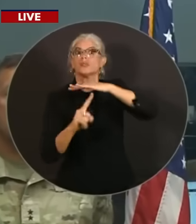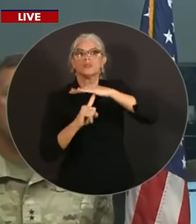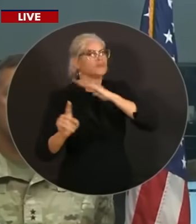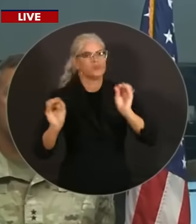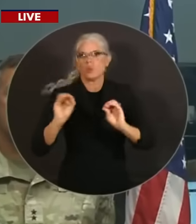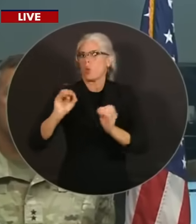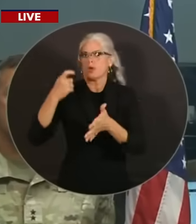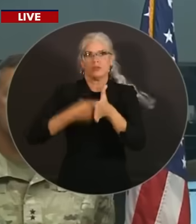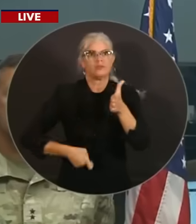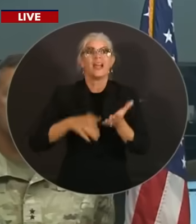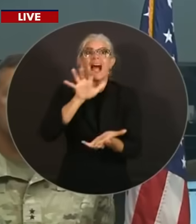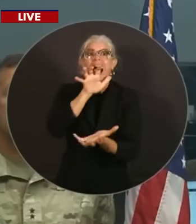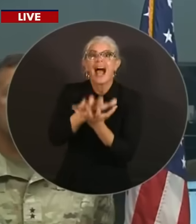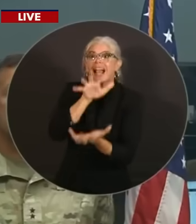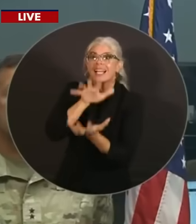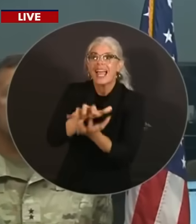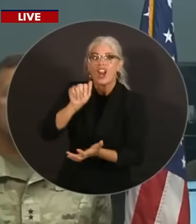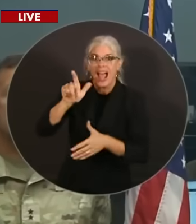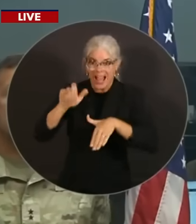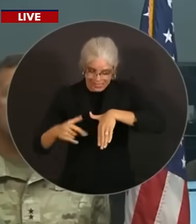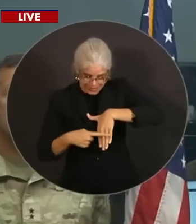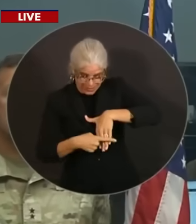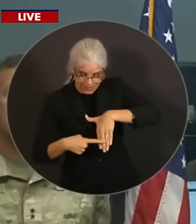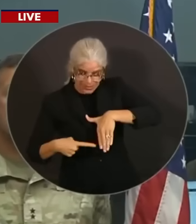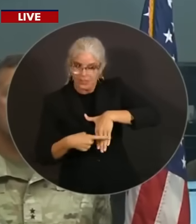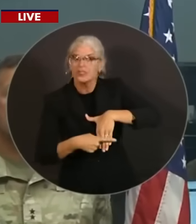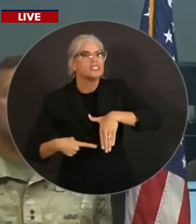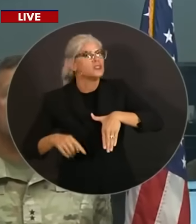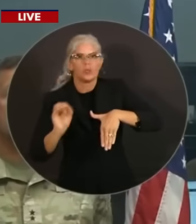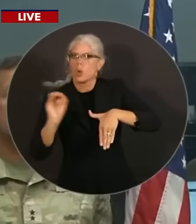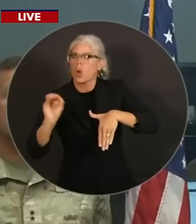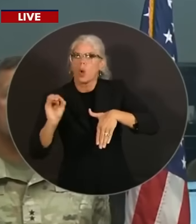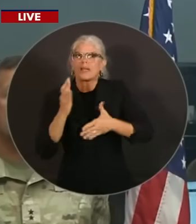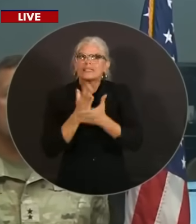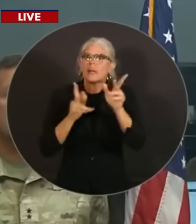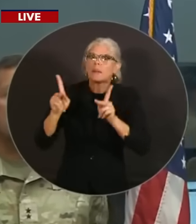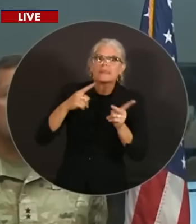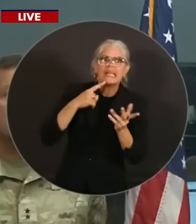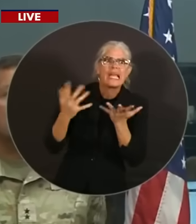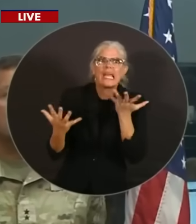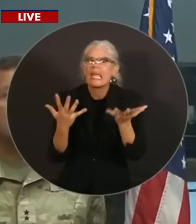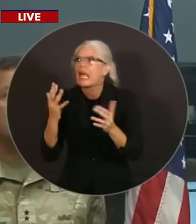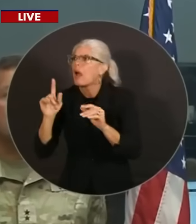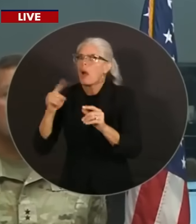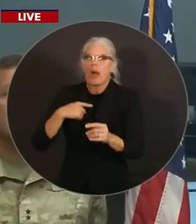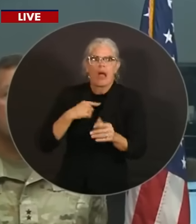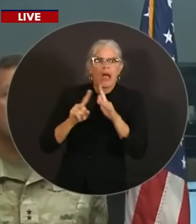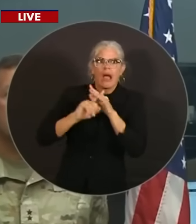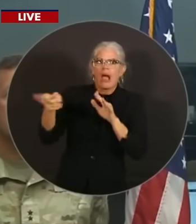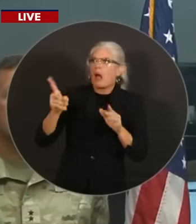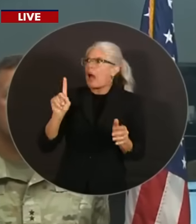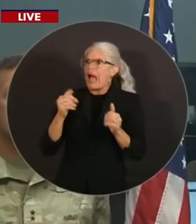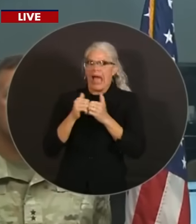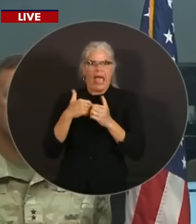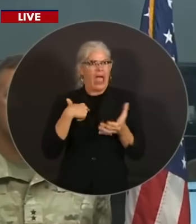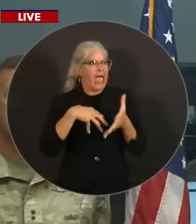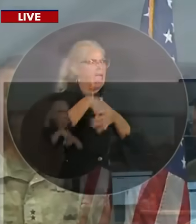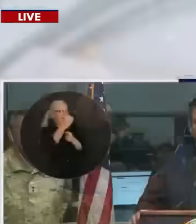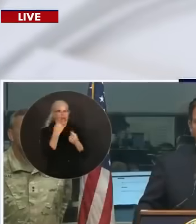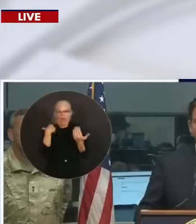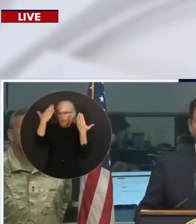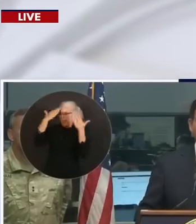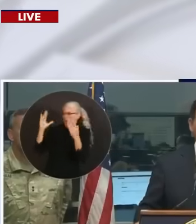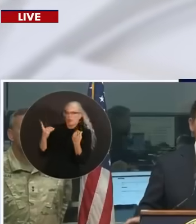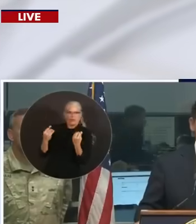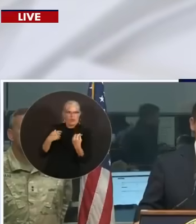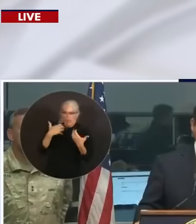Alligator Alley. You know, people sometimes will say, you know, where do you evacuate to? They just want to get out. They don't want to just stay local